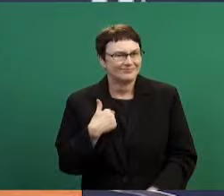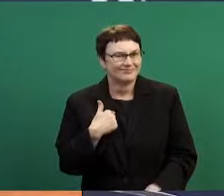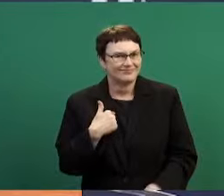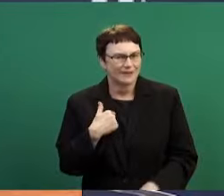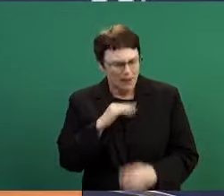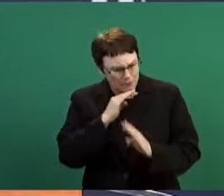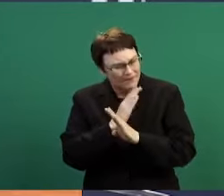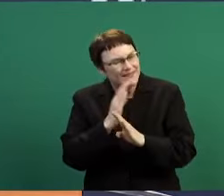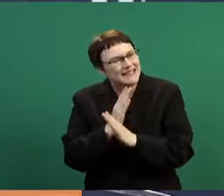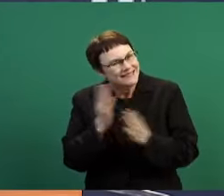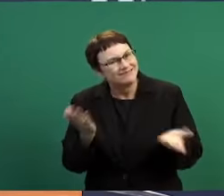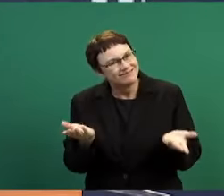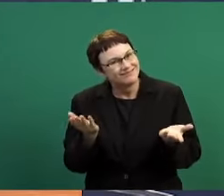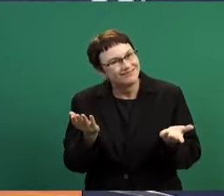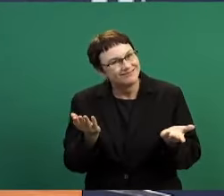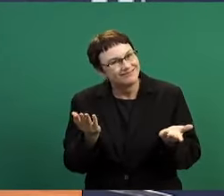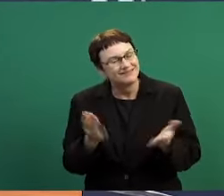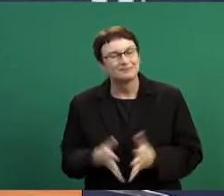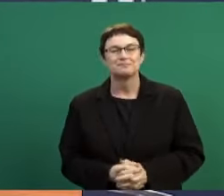Okay.